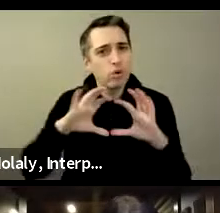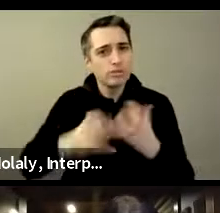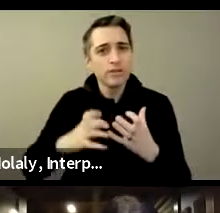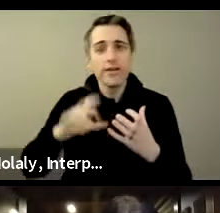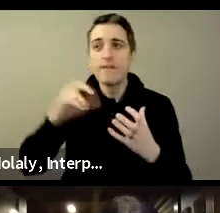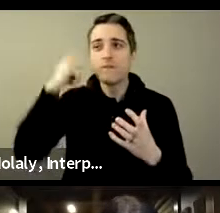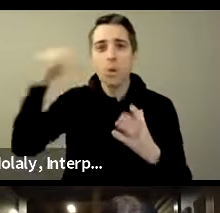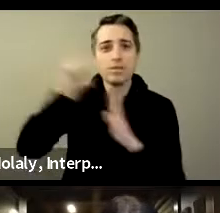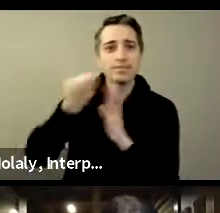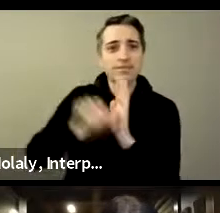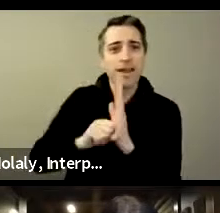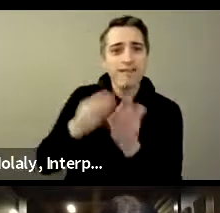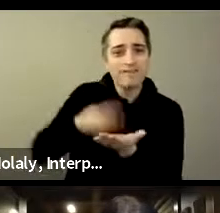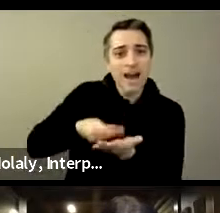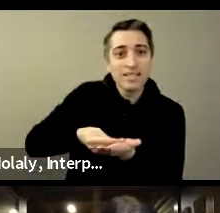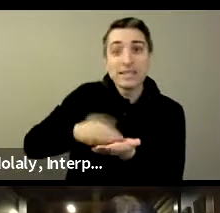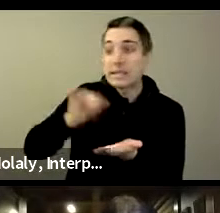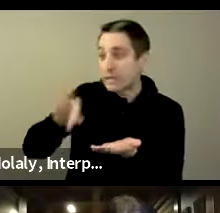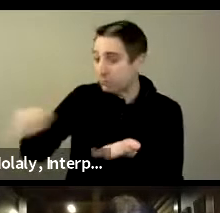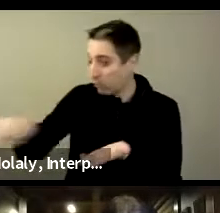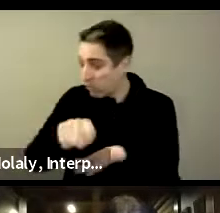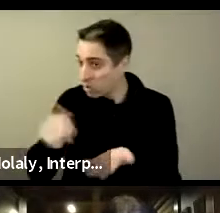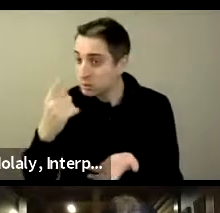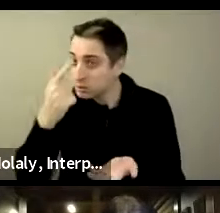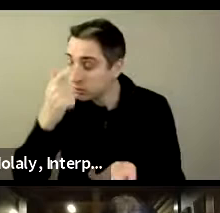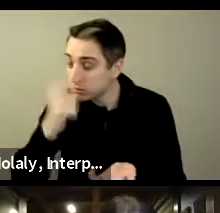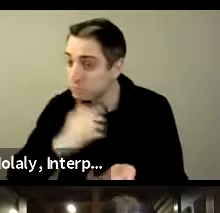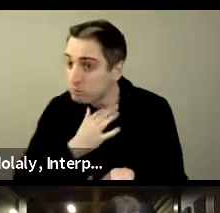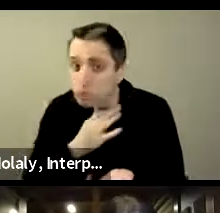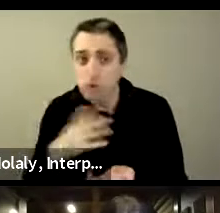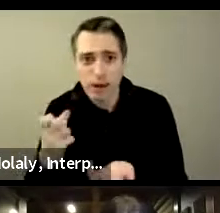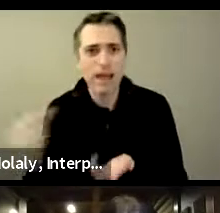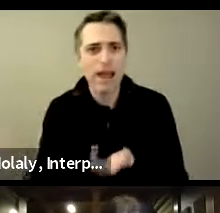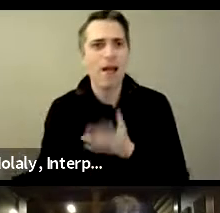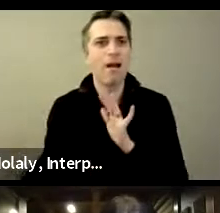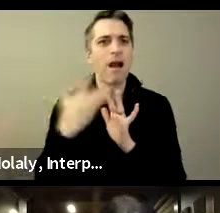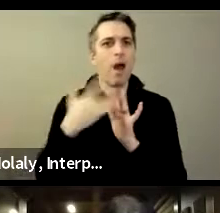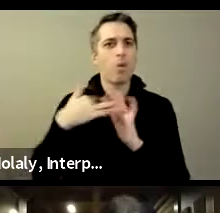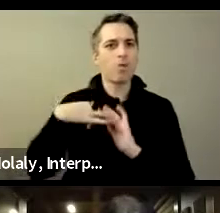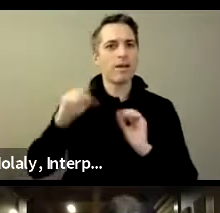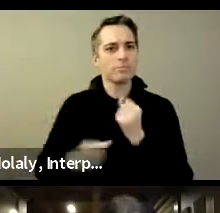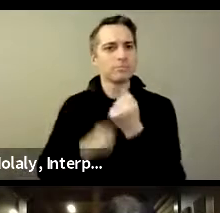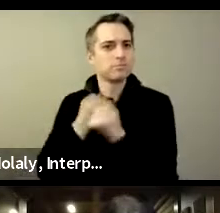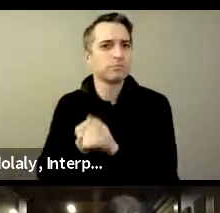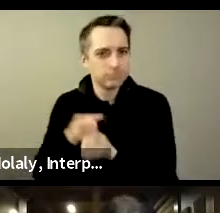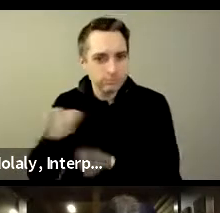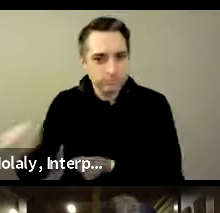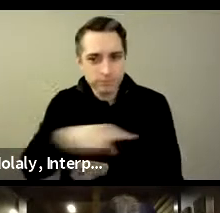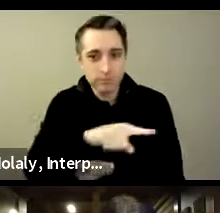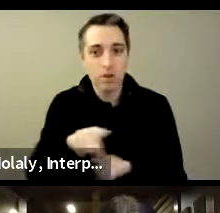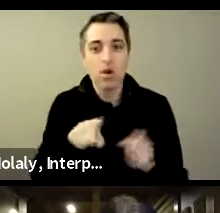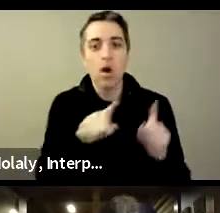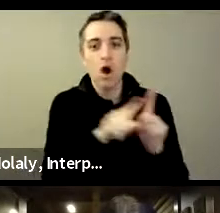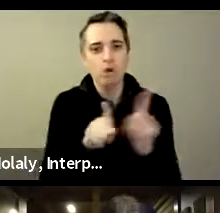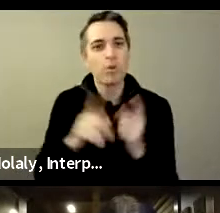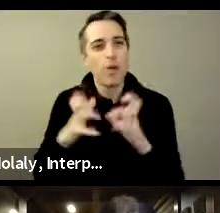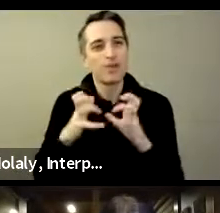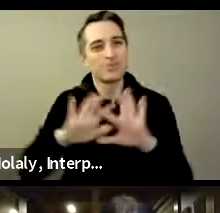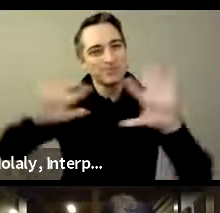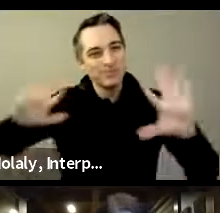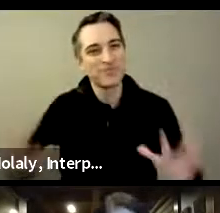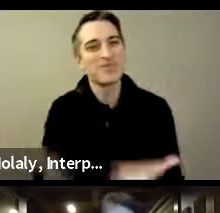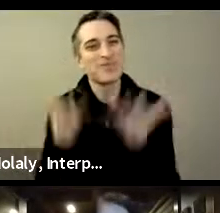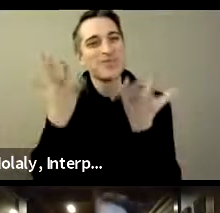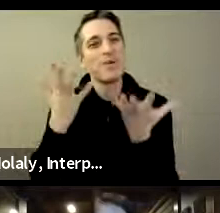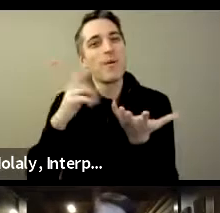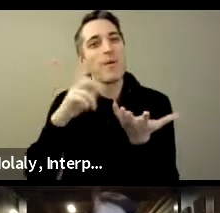state government to benefit and advance community interests. And on a special note for me, we will also promote the richness of African-American culture and